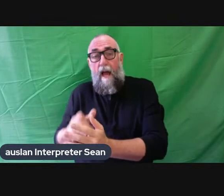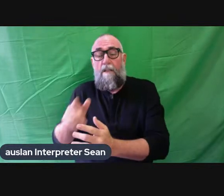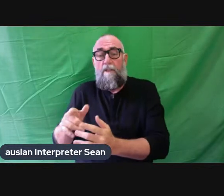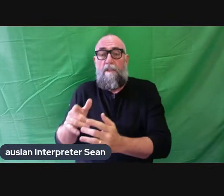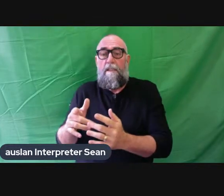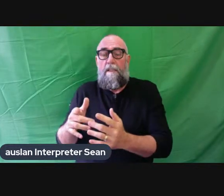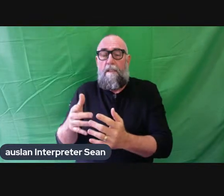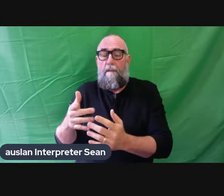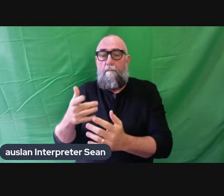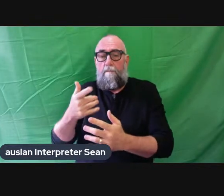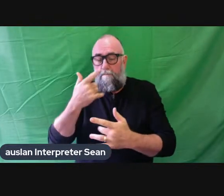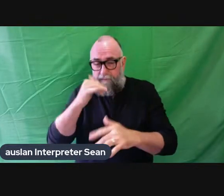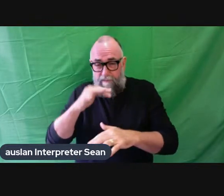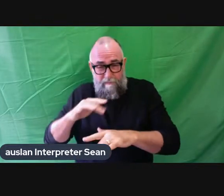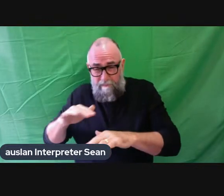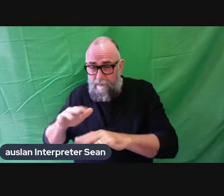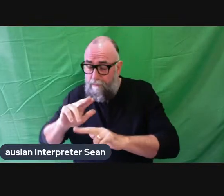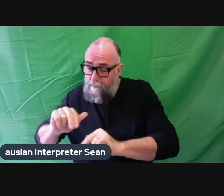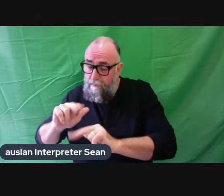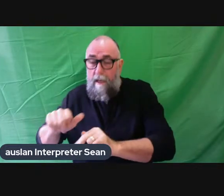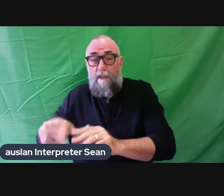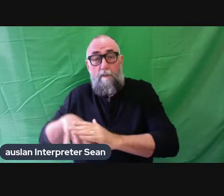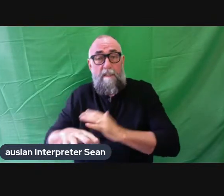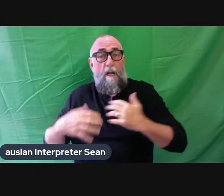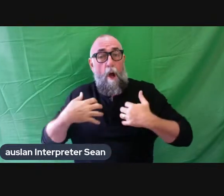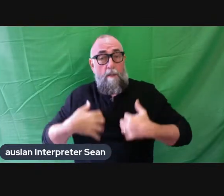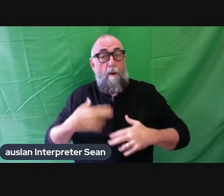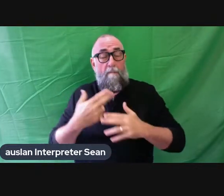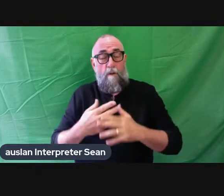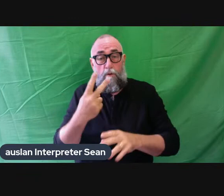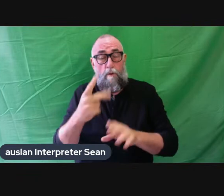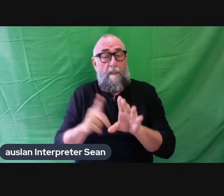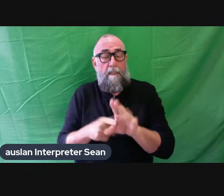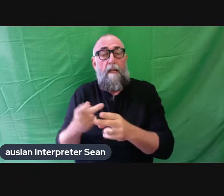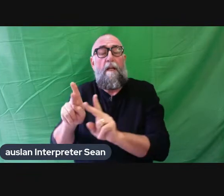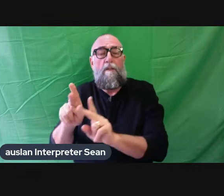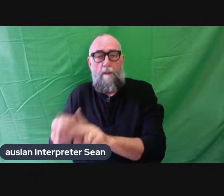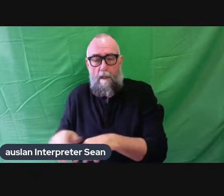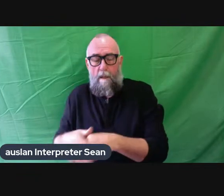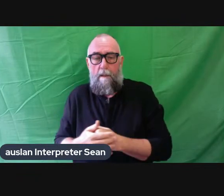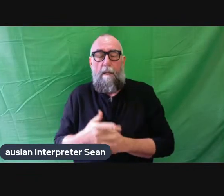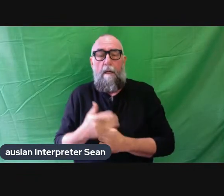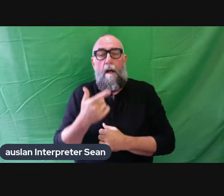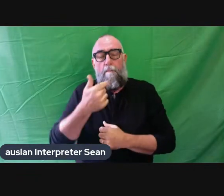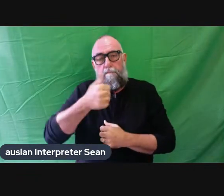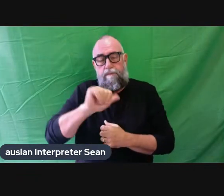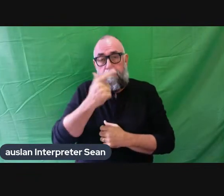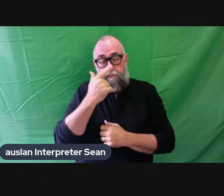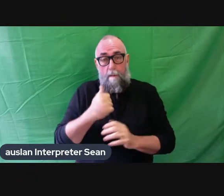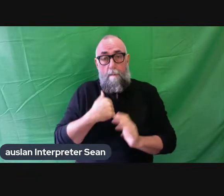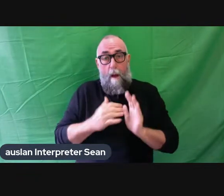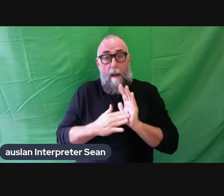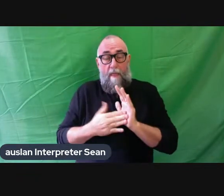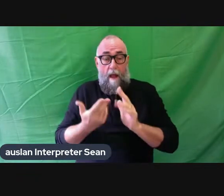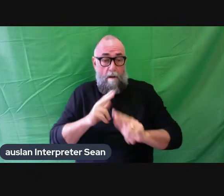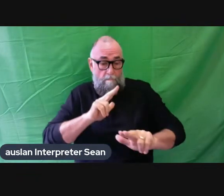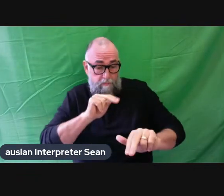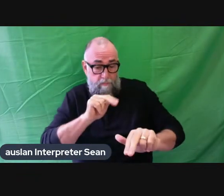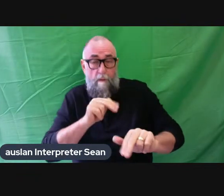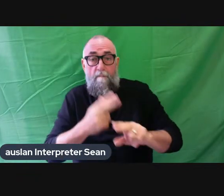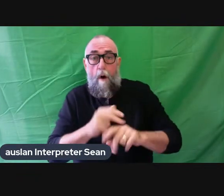died. My mum was then carer for her elderly disabled sister for around a